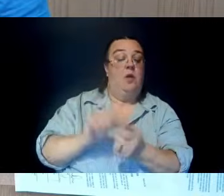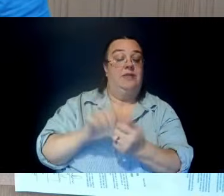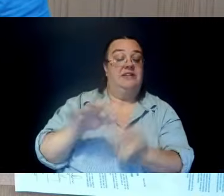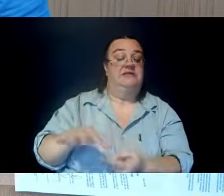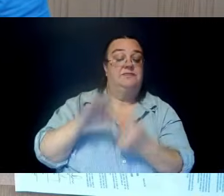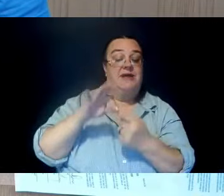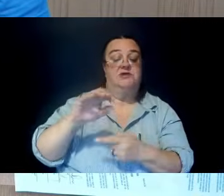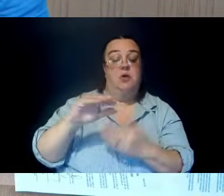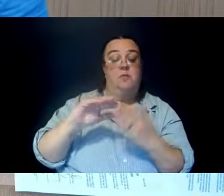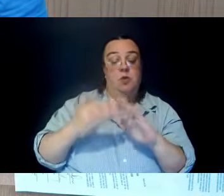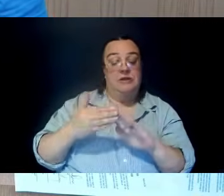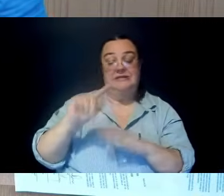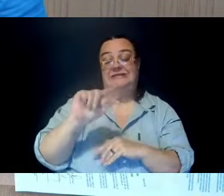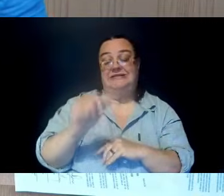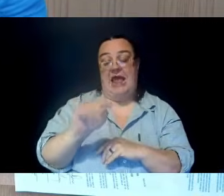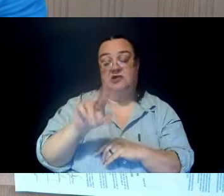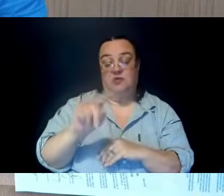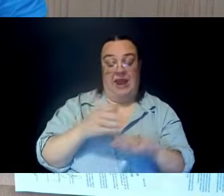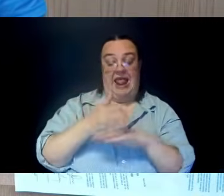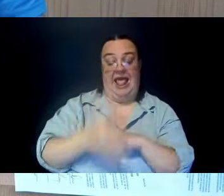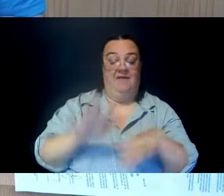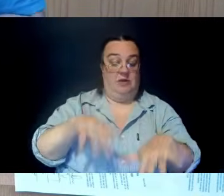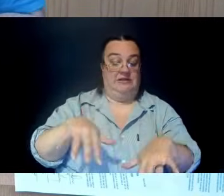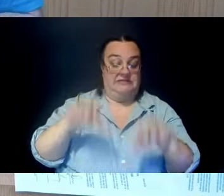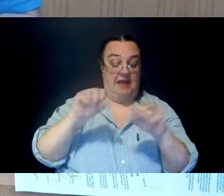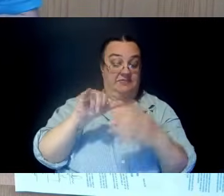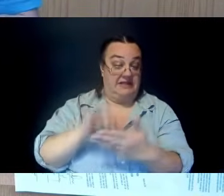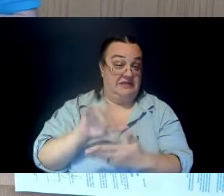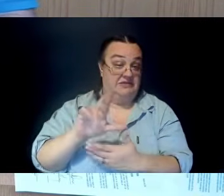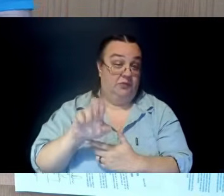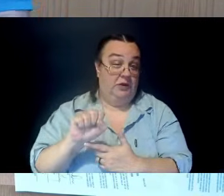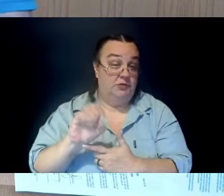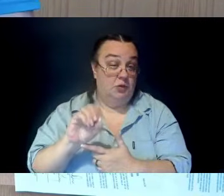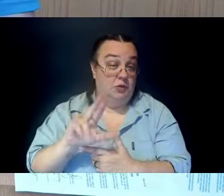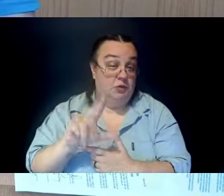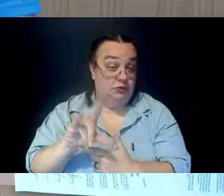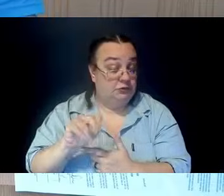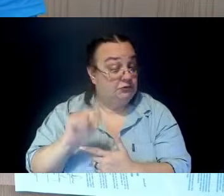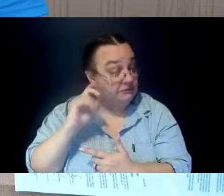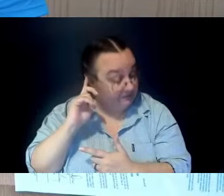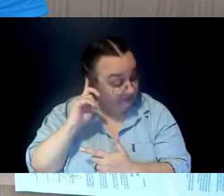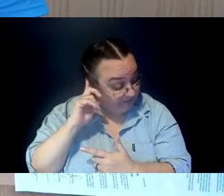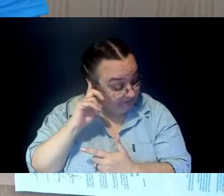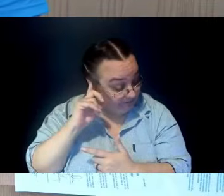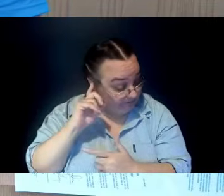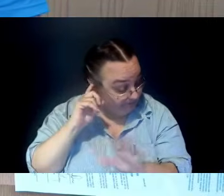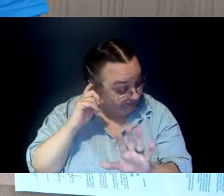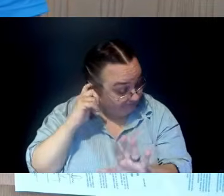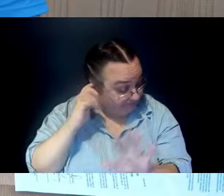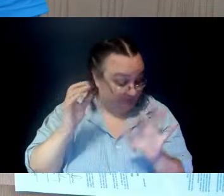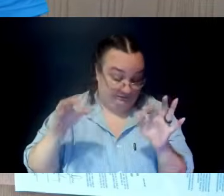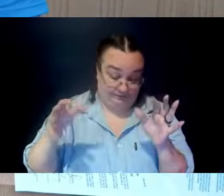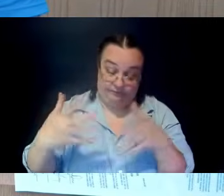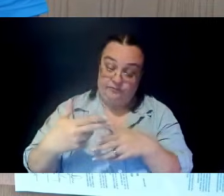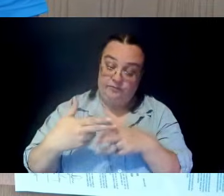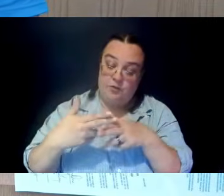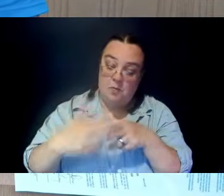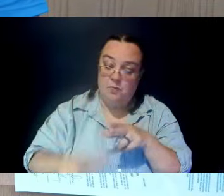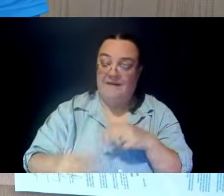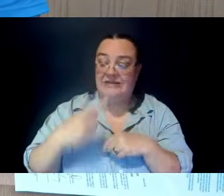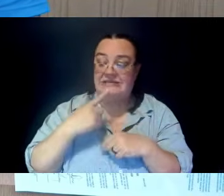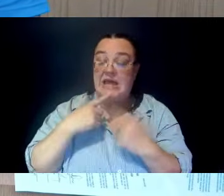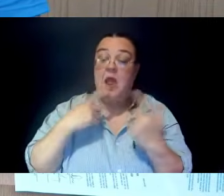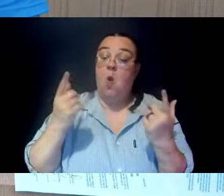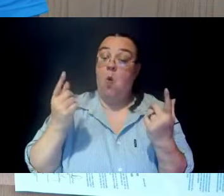rate following adoption of this resolution. So briefly, I'll say what is on the